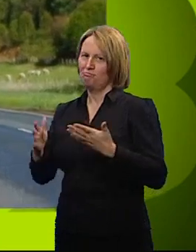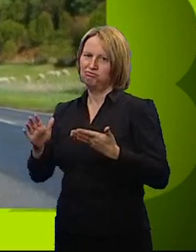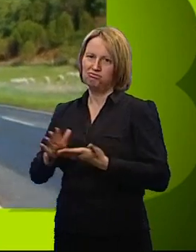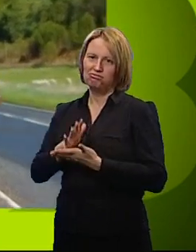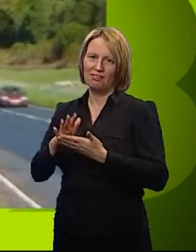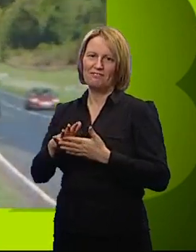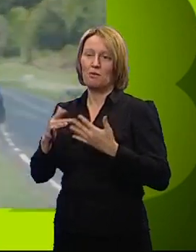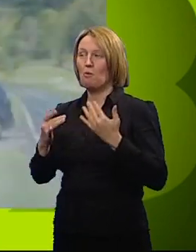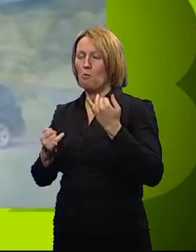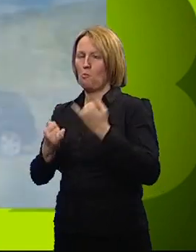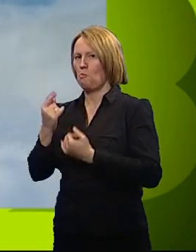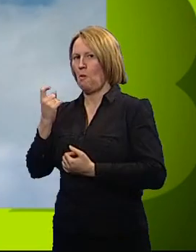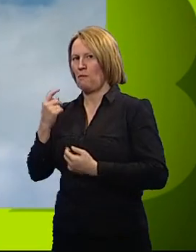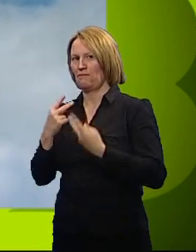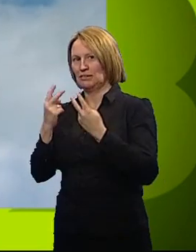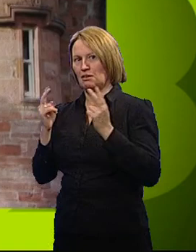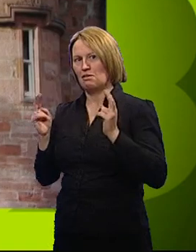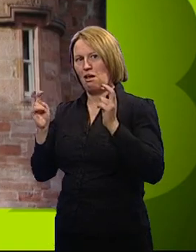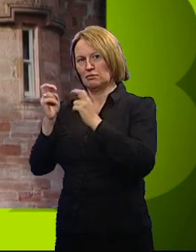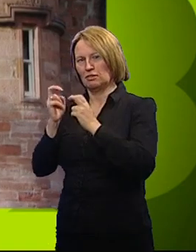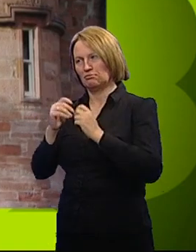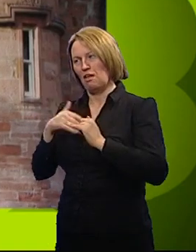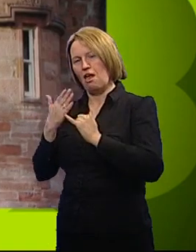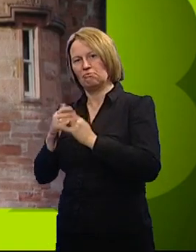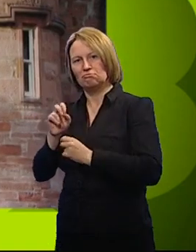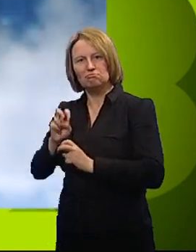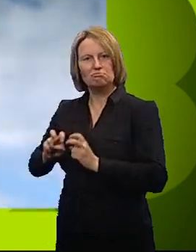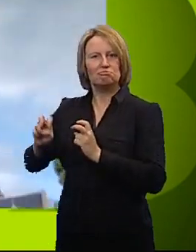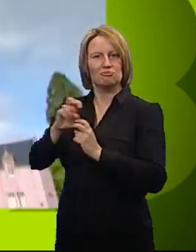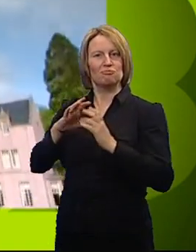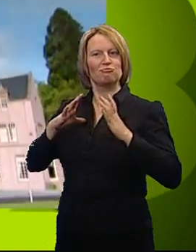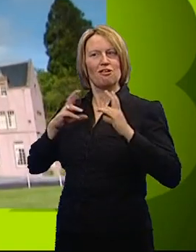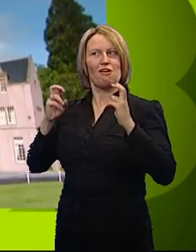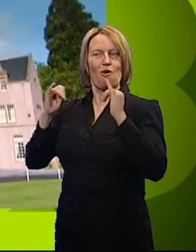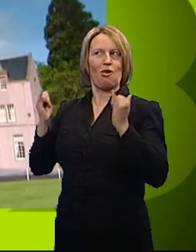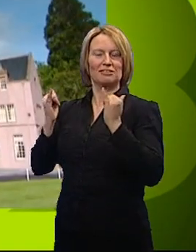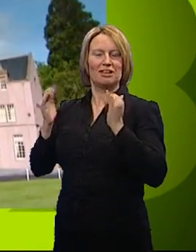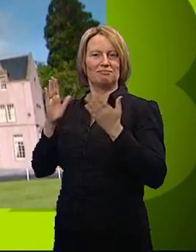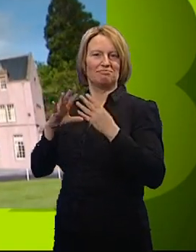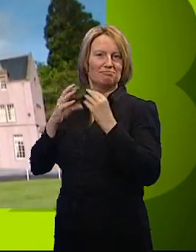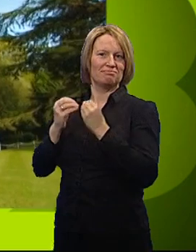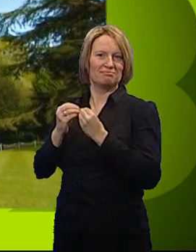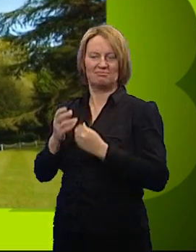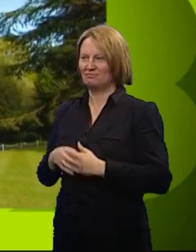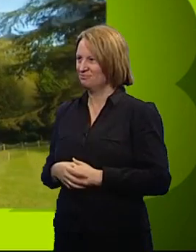Exhilarated, the family make one final journey to the castle, where they'll complete their coast and castle adventure.